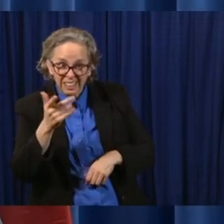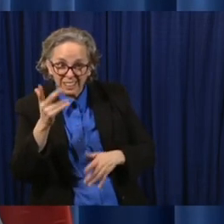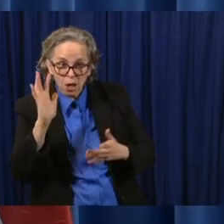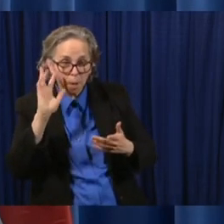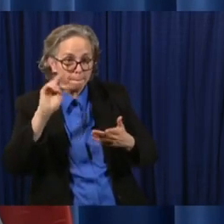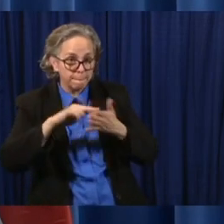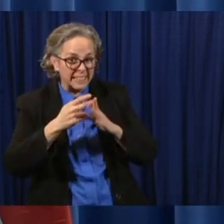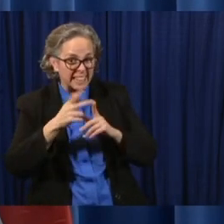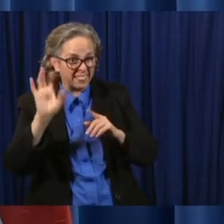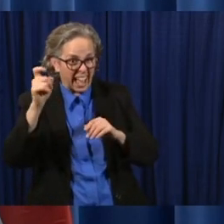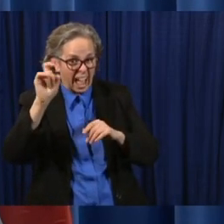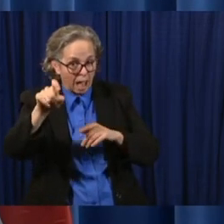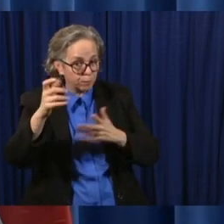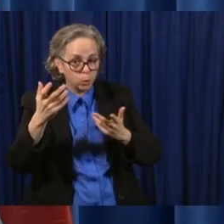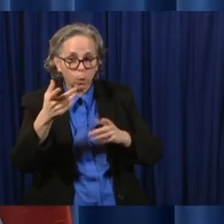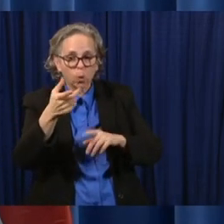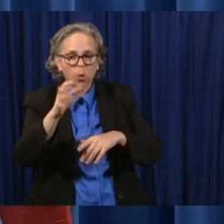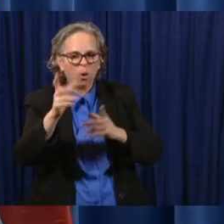days?